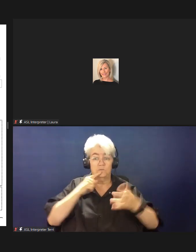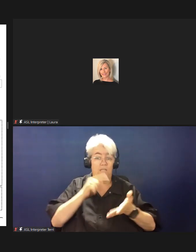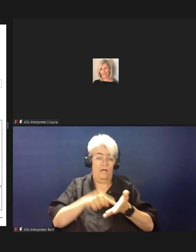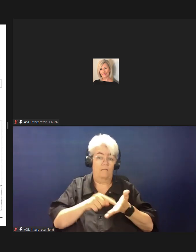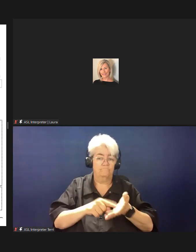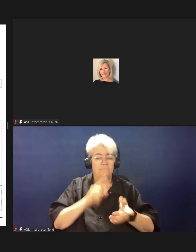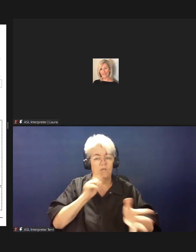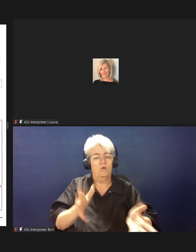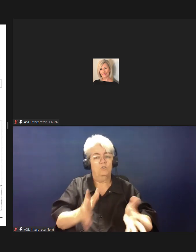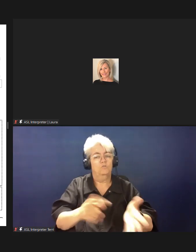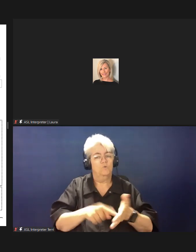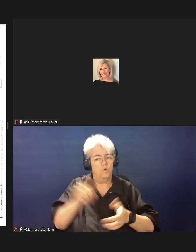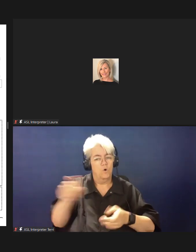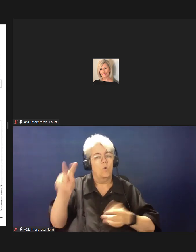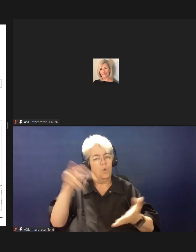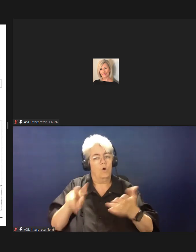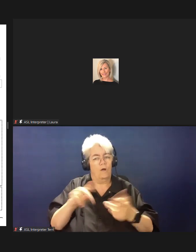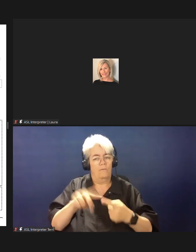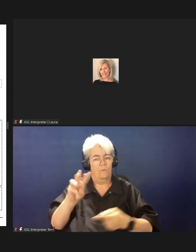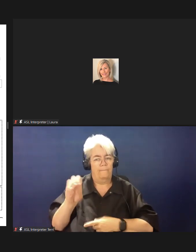at that.